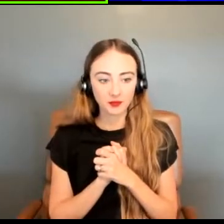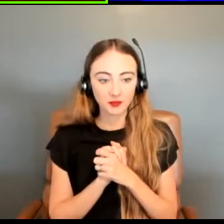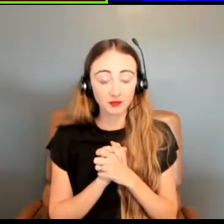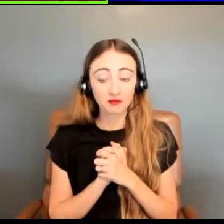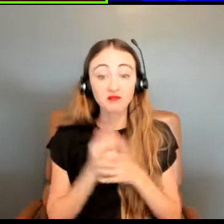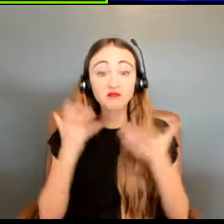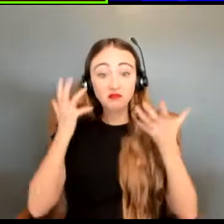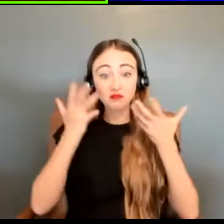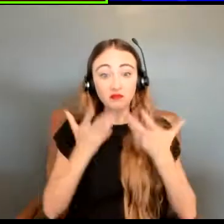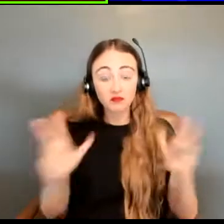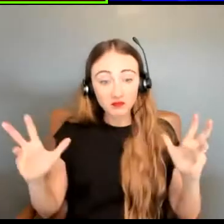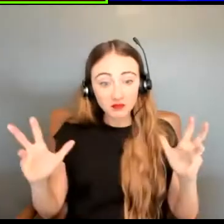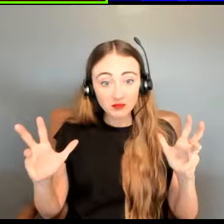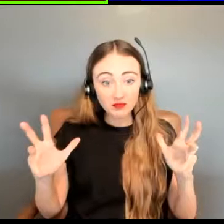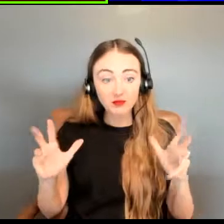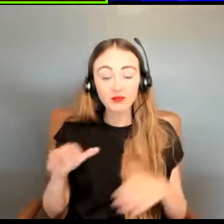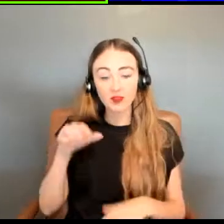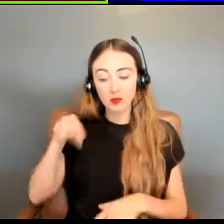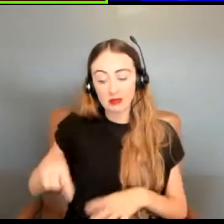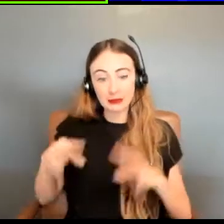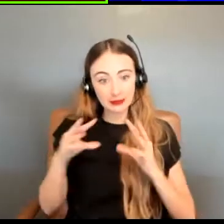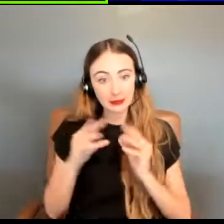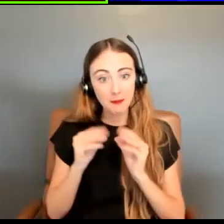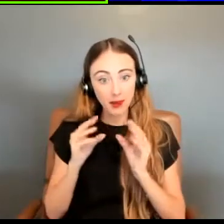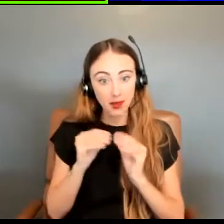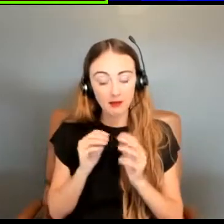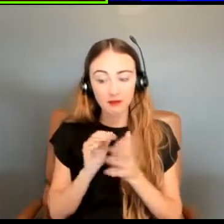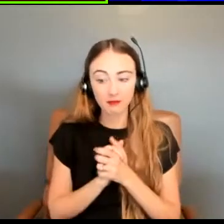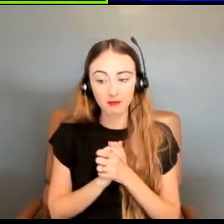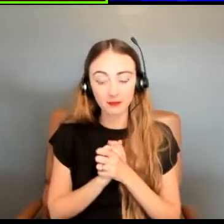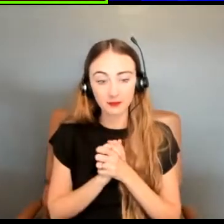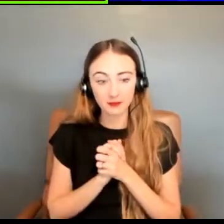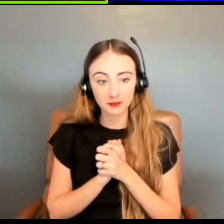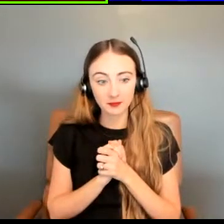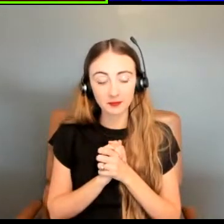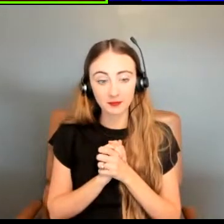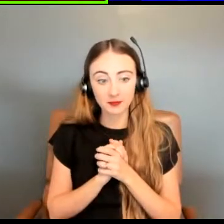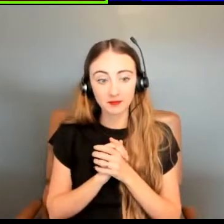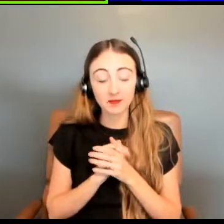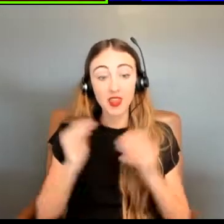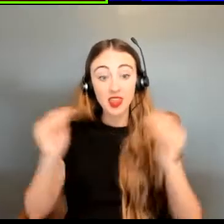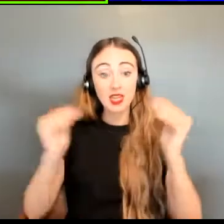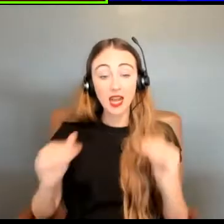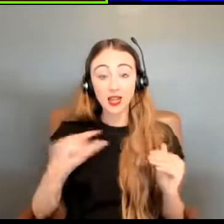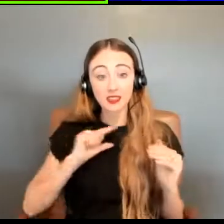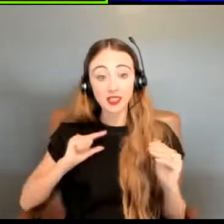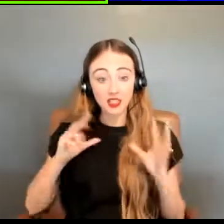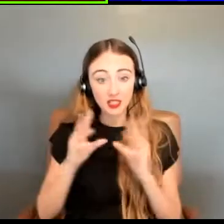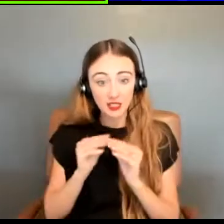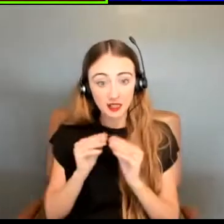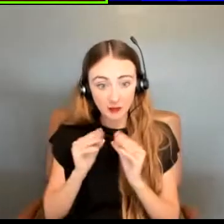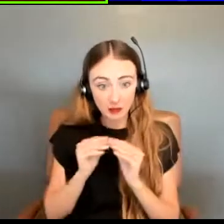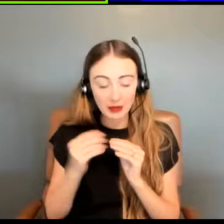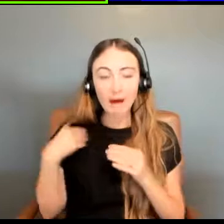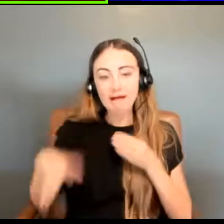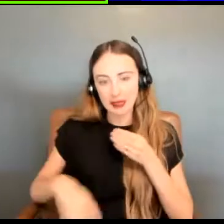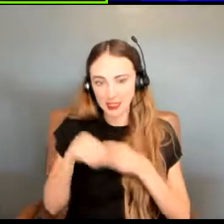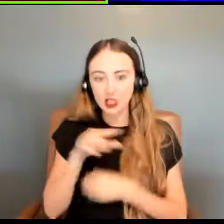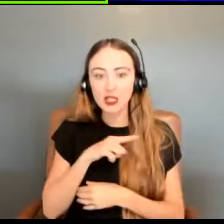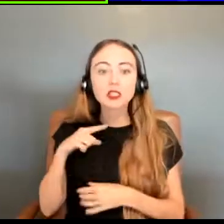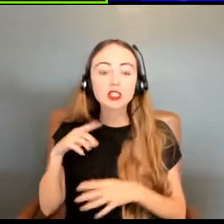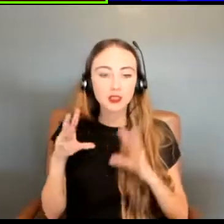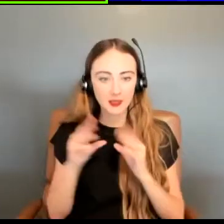That's going to conclude the business for this meeting. The next legislative meeting, well, we will have an additional legislative